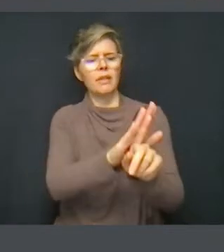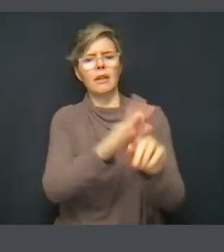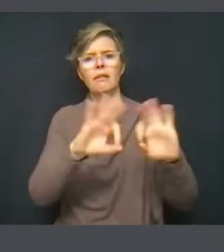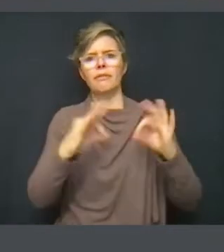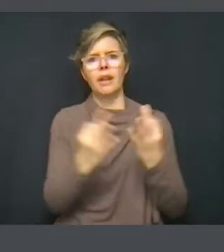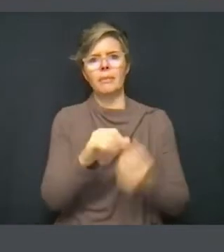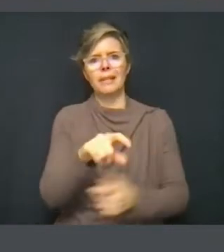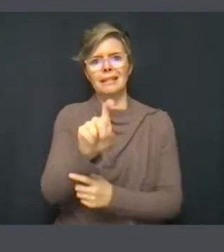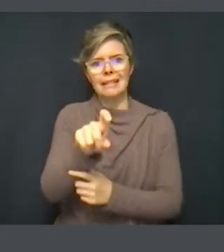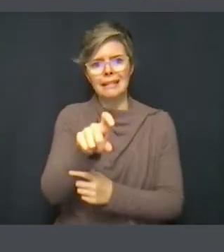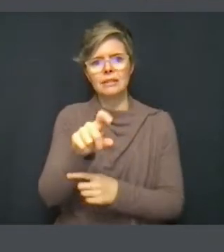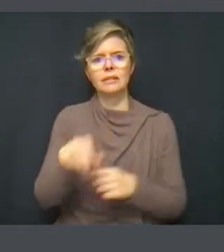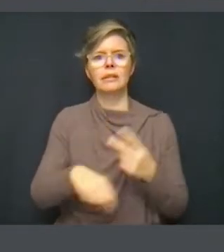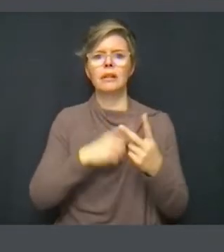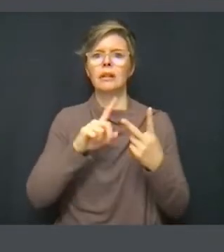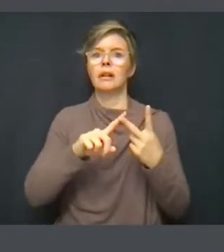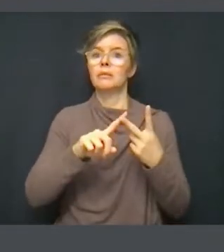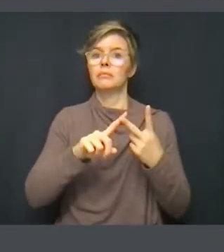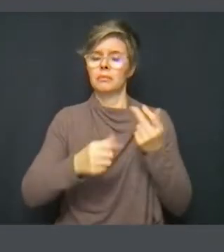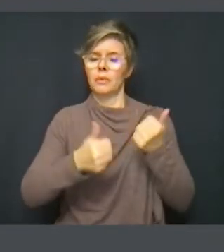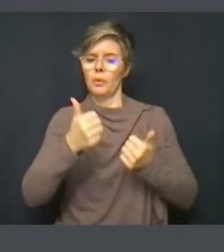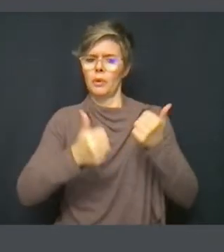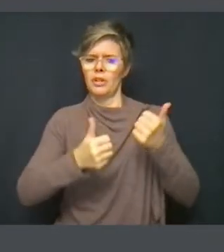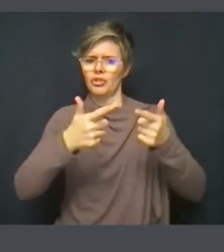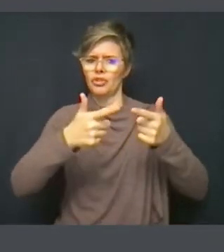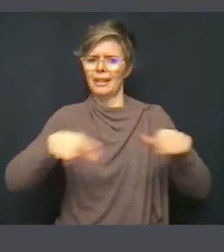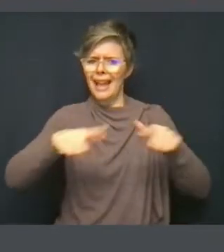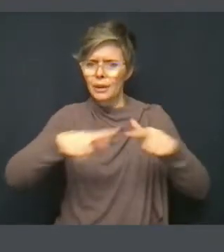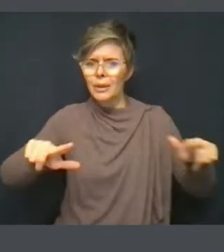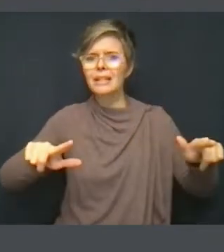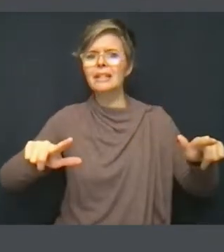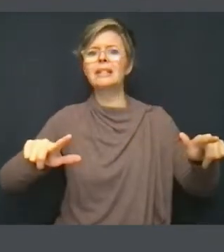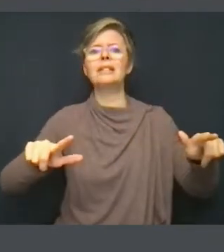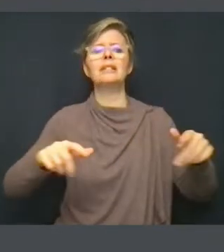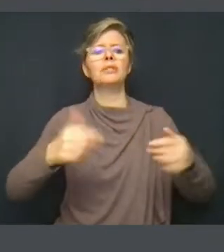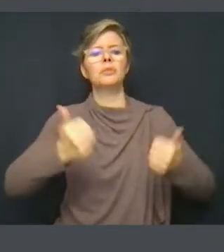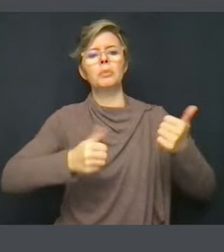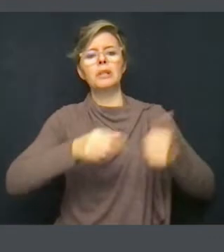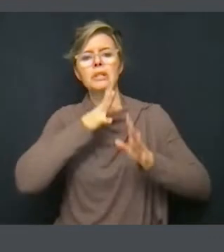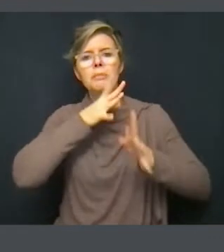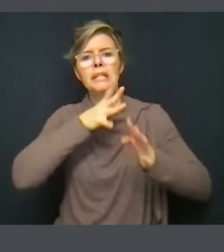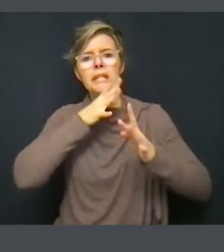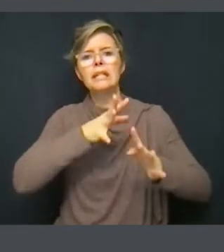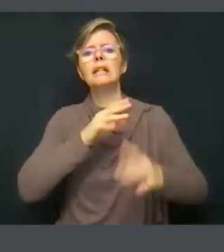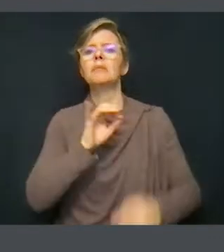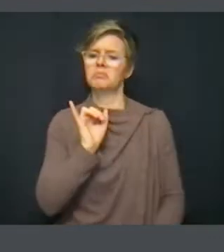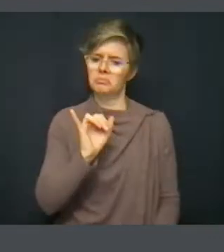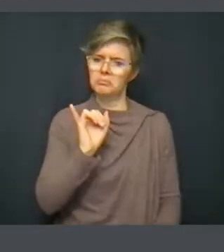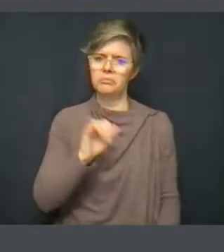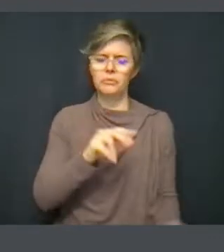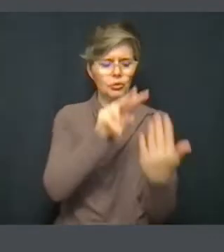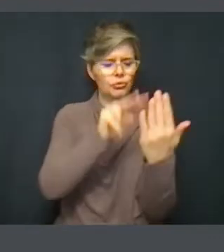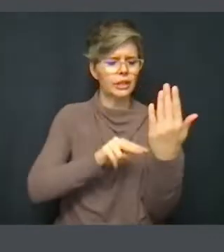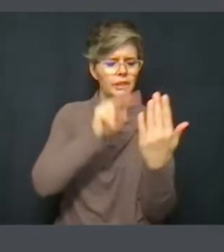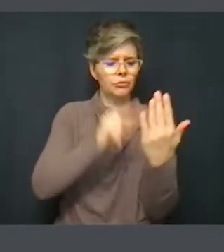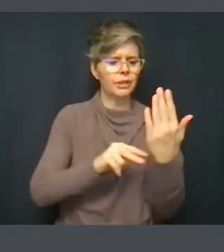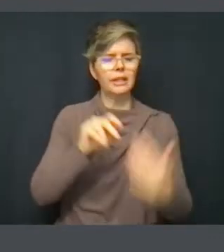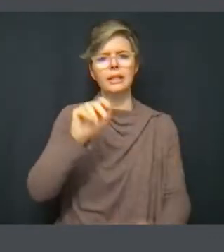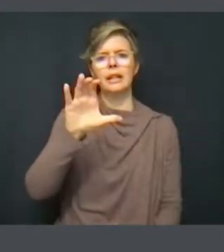think, yes, what languages does my client speak? A lot of this obviously can come from a very detailed case history, which hopefully everybody does. But